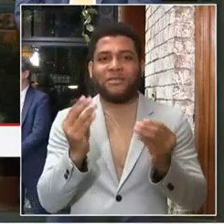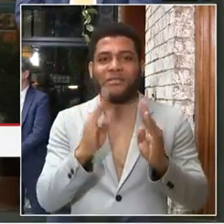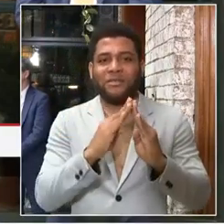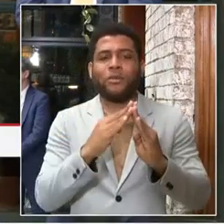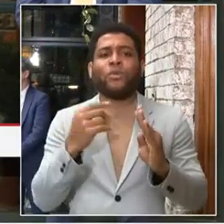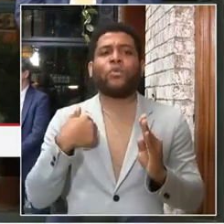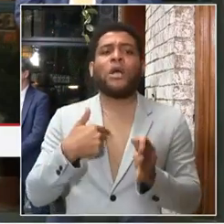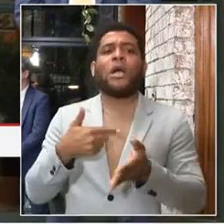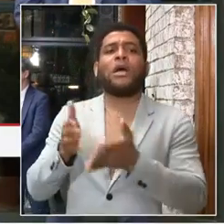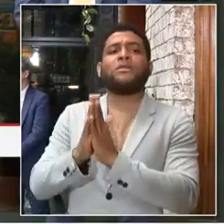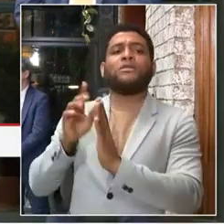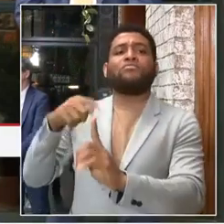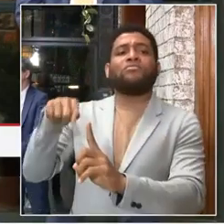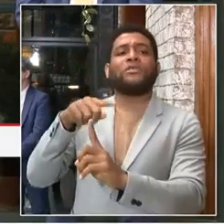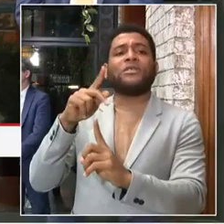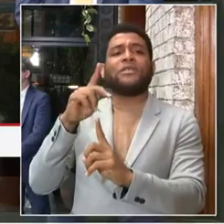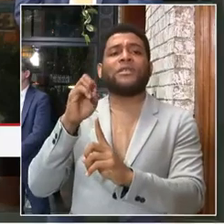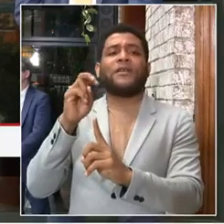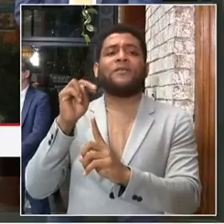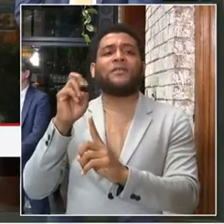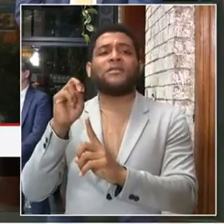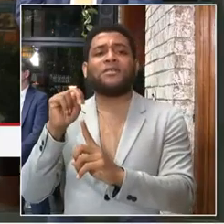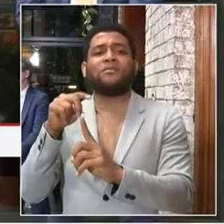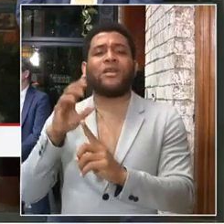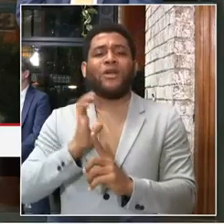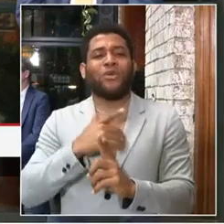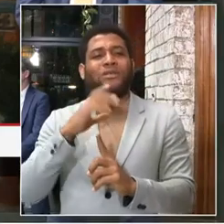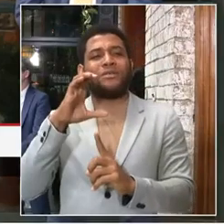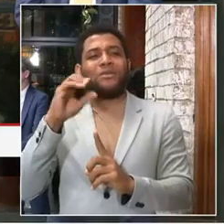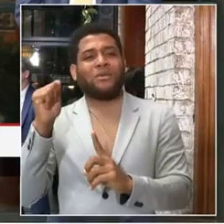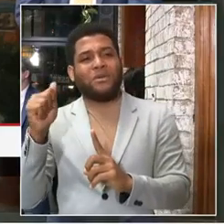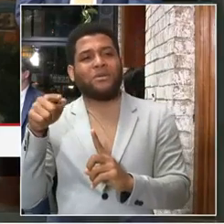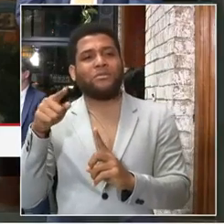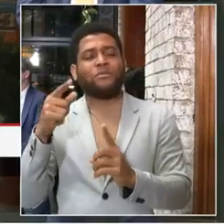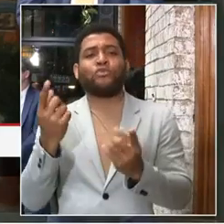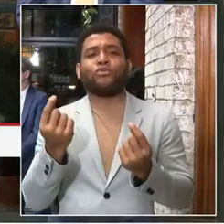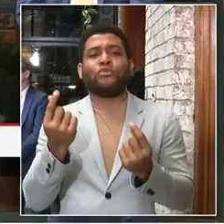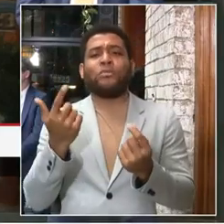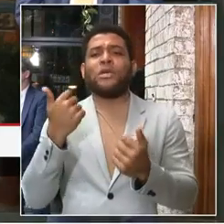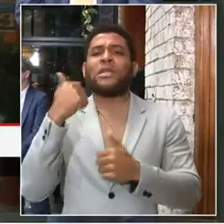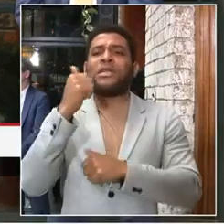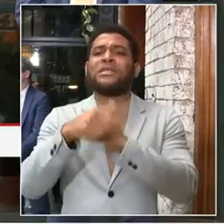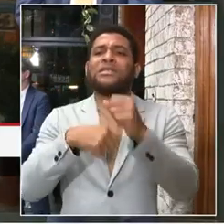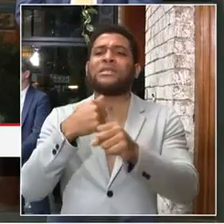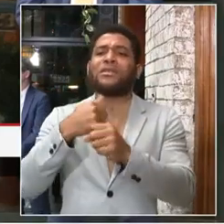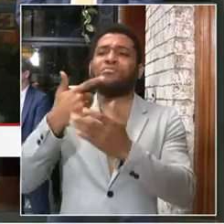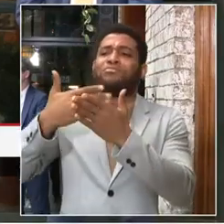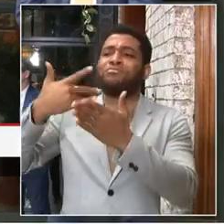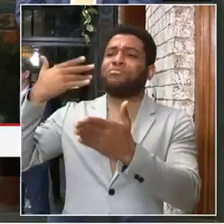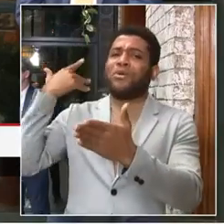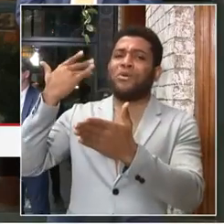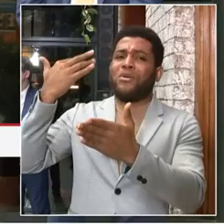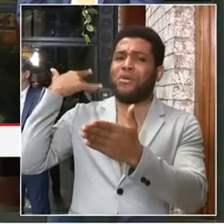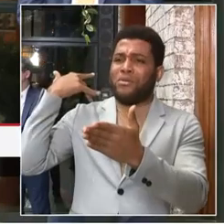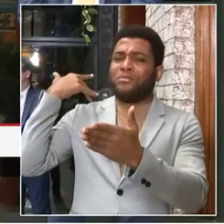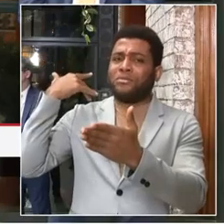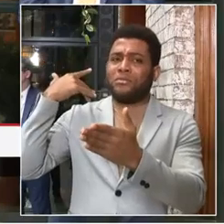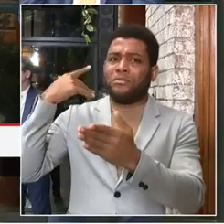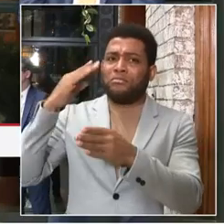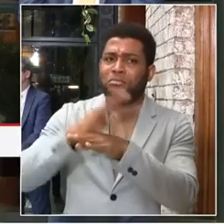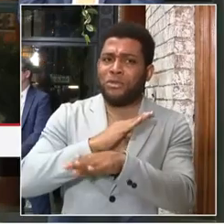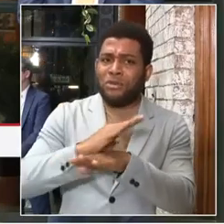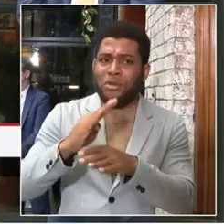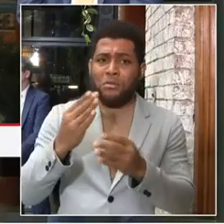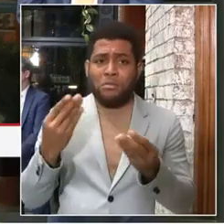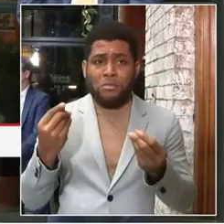back. About 10 years ago, 9 years ago, the commercial property in the downtown was worth $75 billion. Today